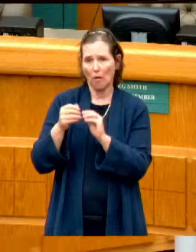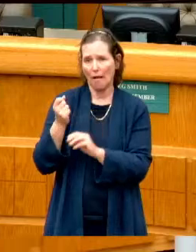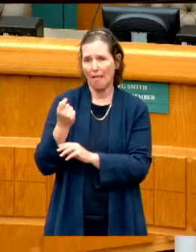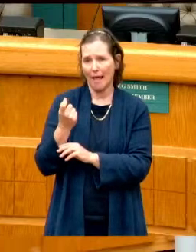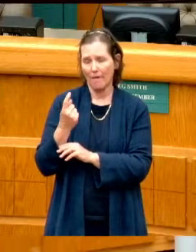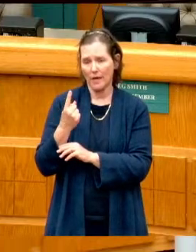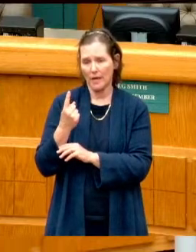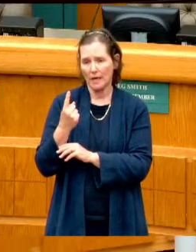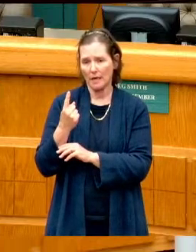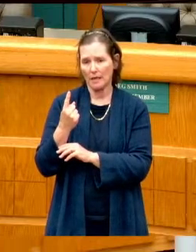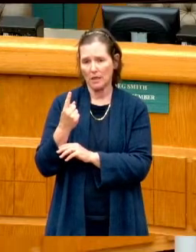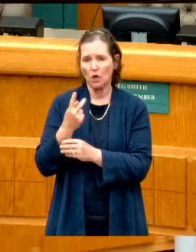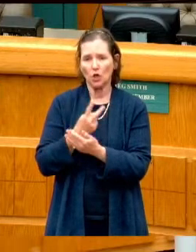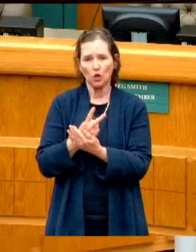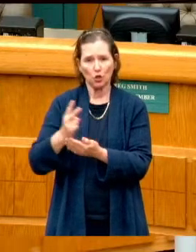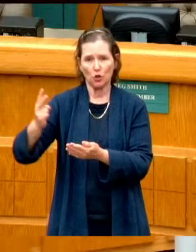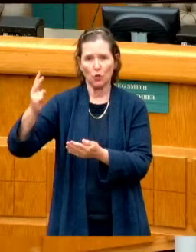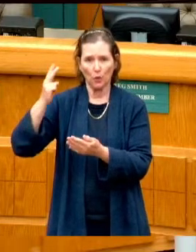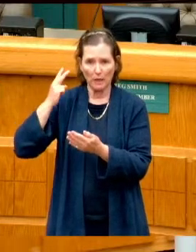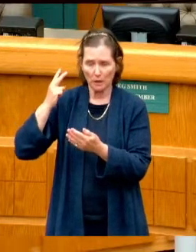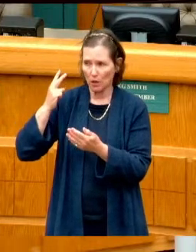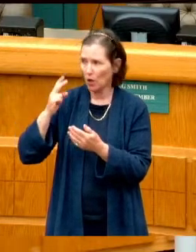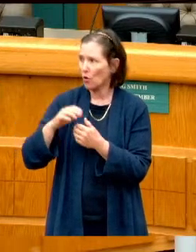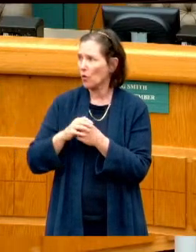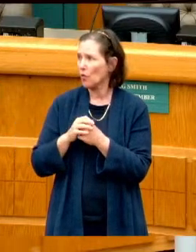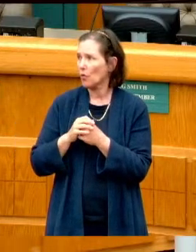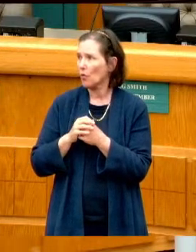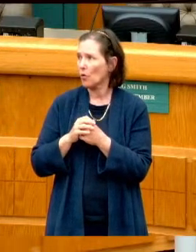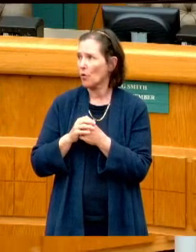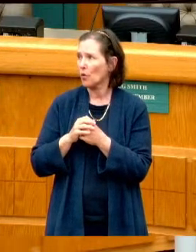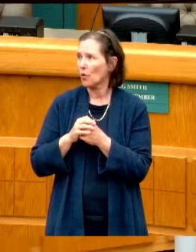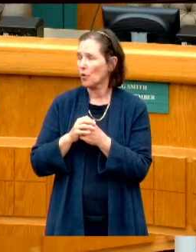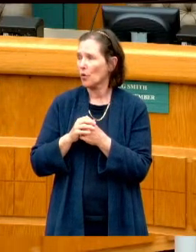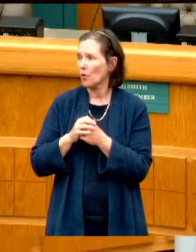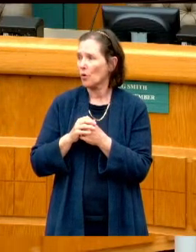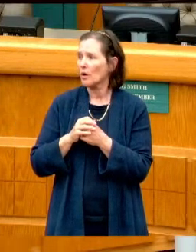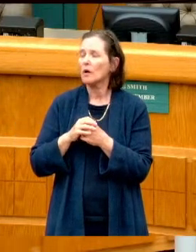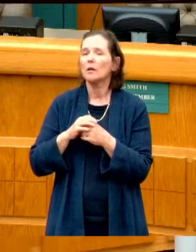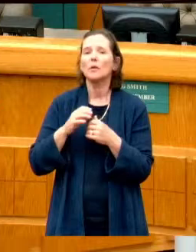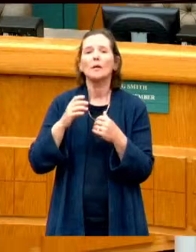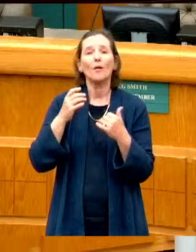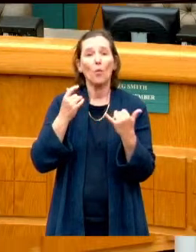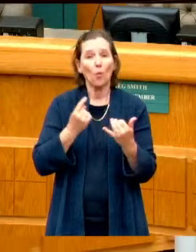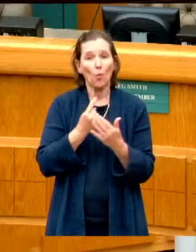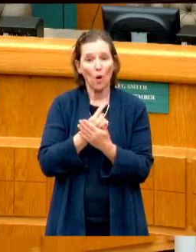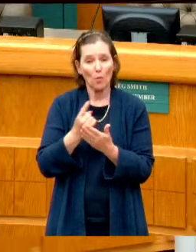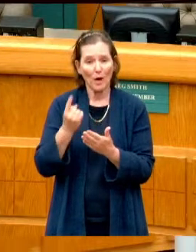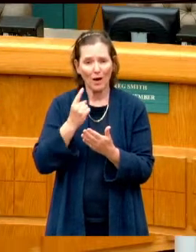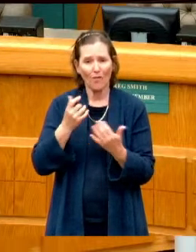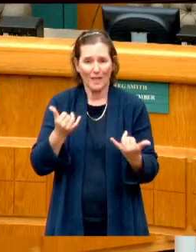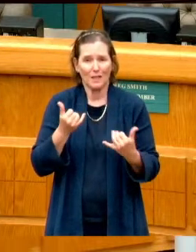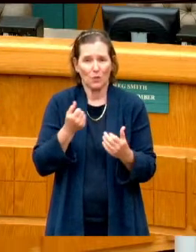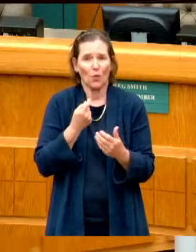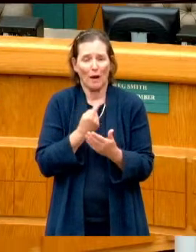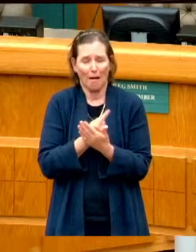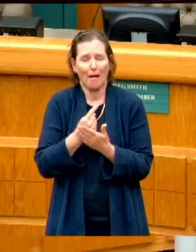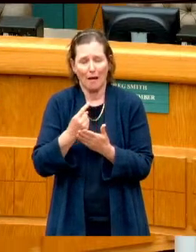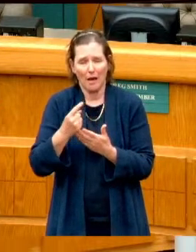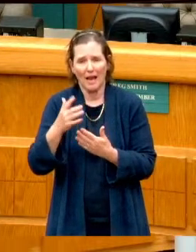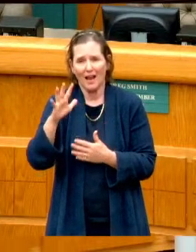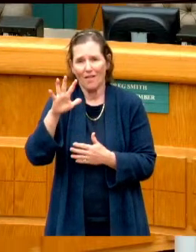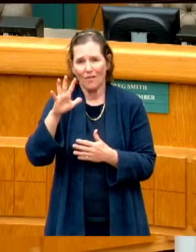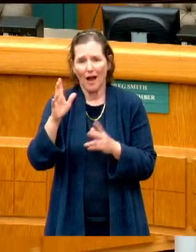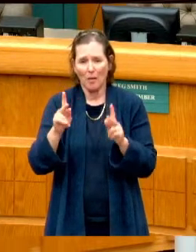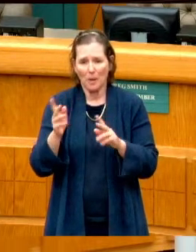March 19th, where there's basically 0 there, to the present, we had 5 deaths this week. So we had 1 individual